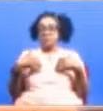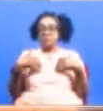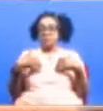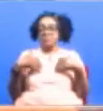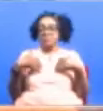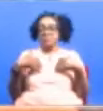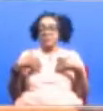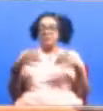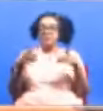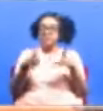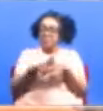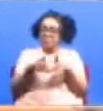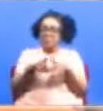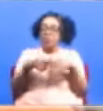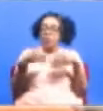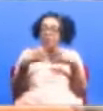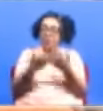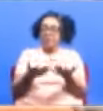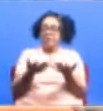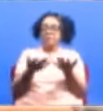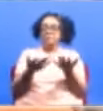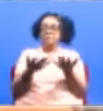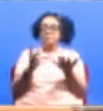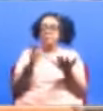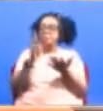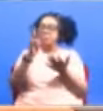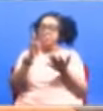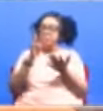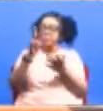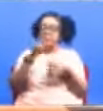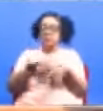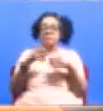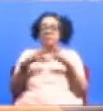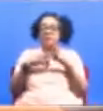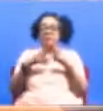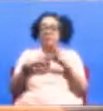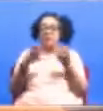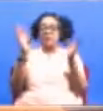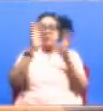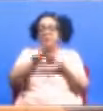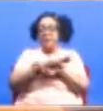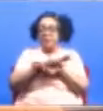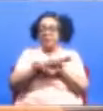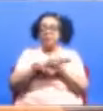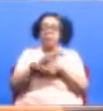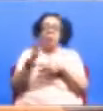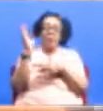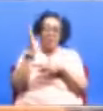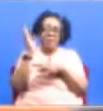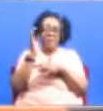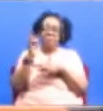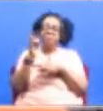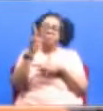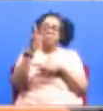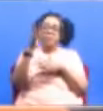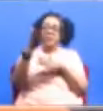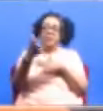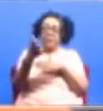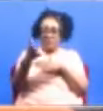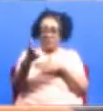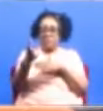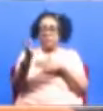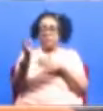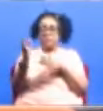zikiwika. Jana zilikuja kitu kaa saa moja hapo. Usiku imelala ikiwika. Saa 11